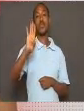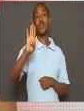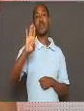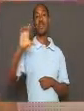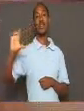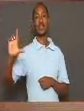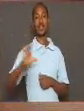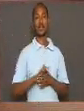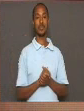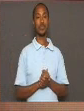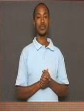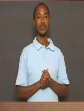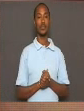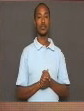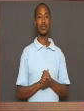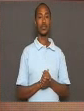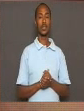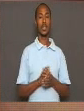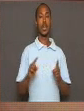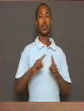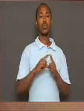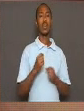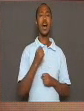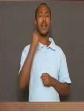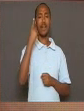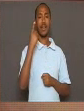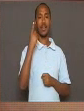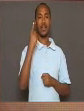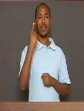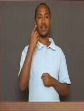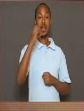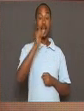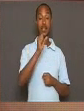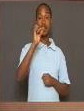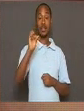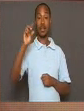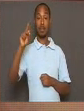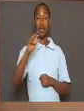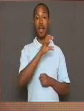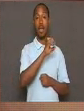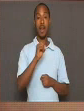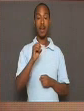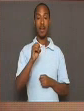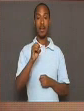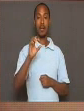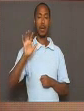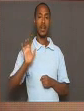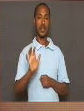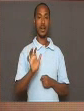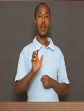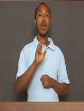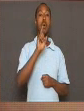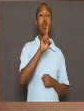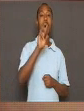liters. To clarify, at standard temperature and pressure,